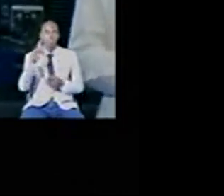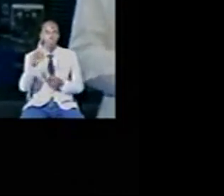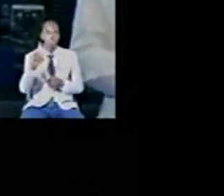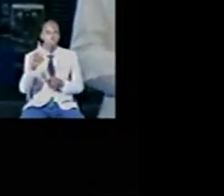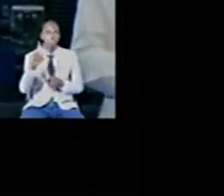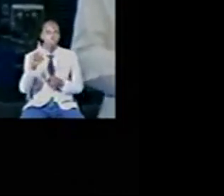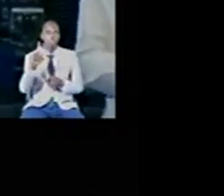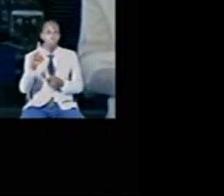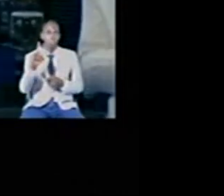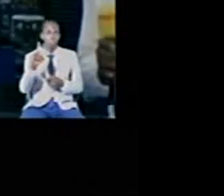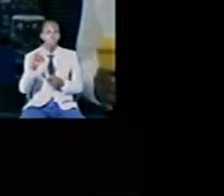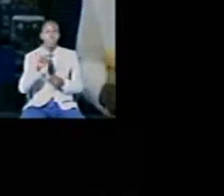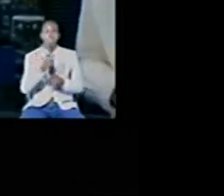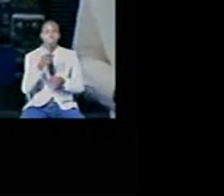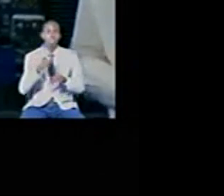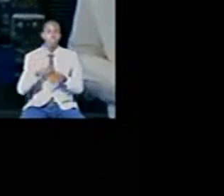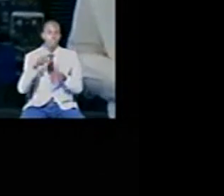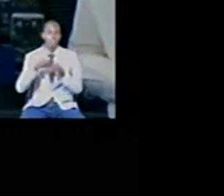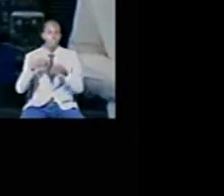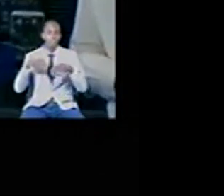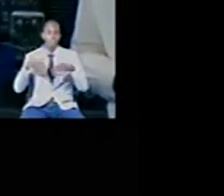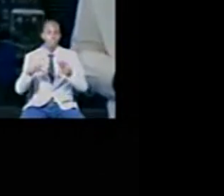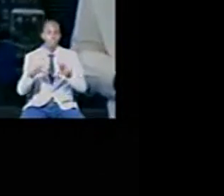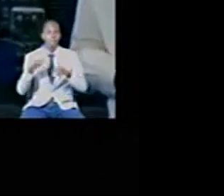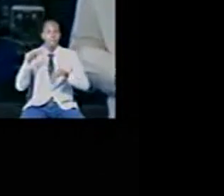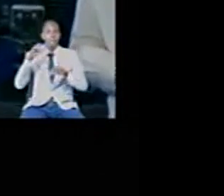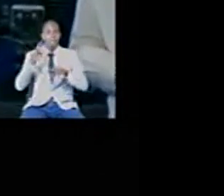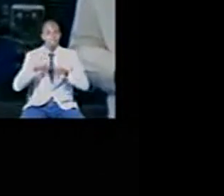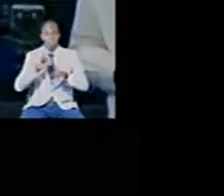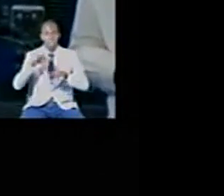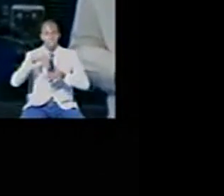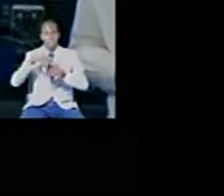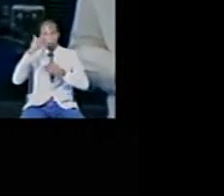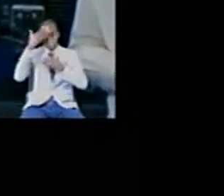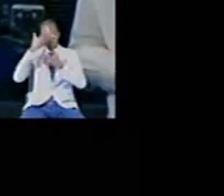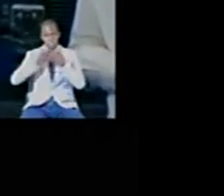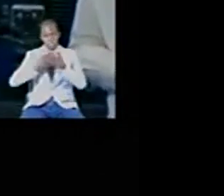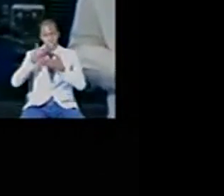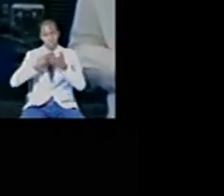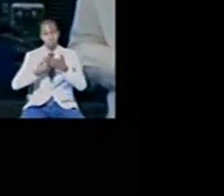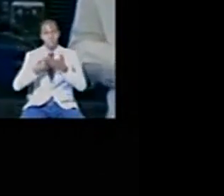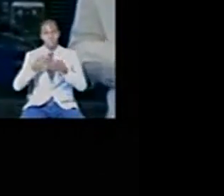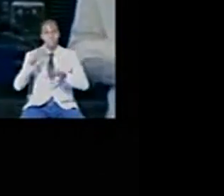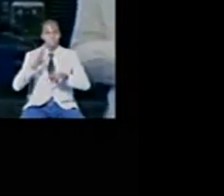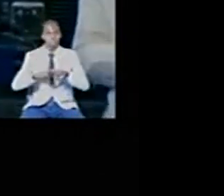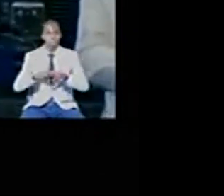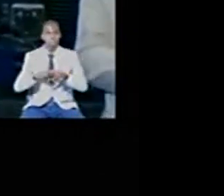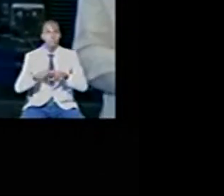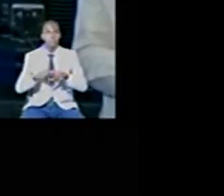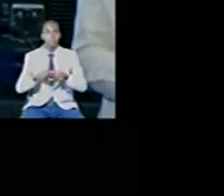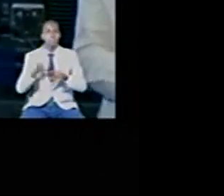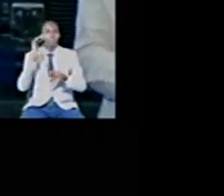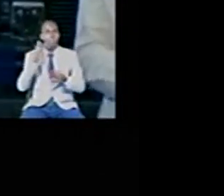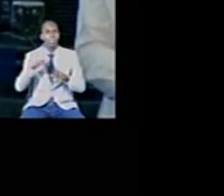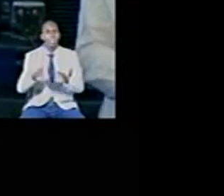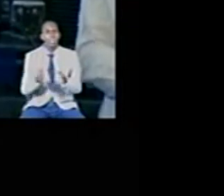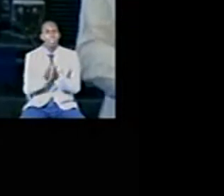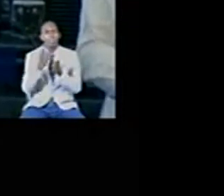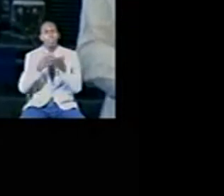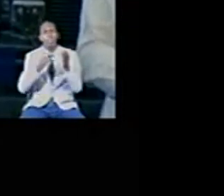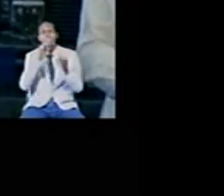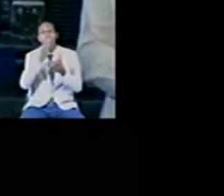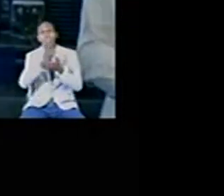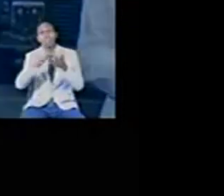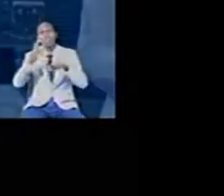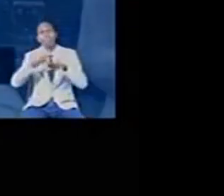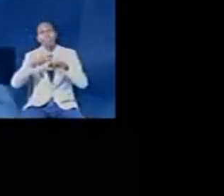whenever I were in class, even at the front seat, teacher would put me at the front seat. They would tell me, okay, what is this on the board? I'll tell her, mistress, I'm not